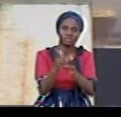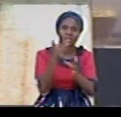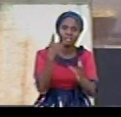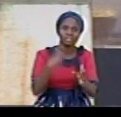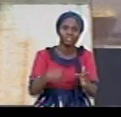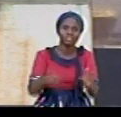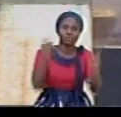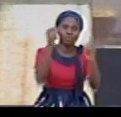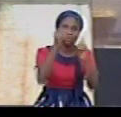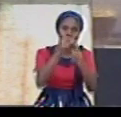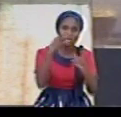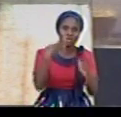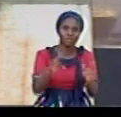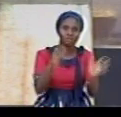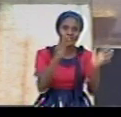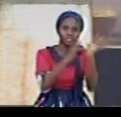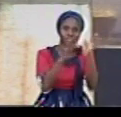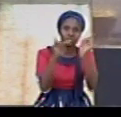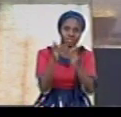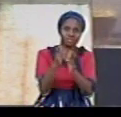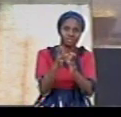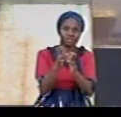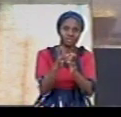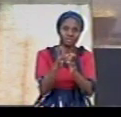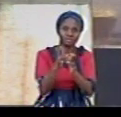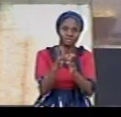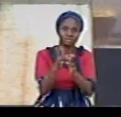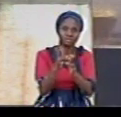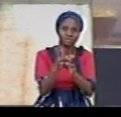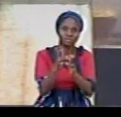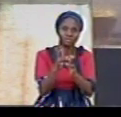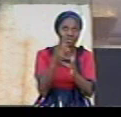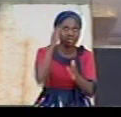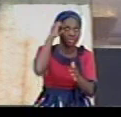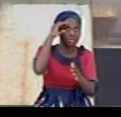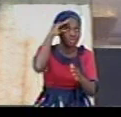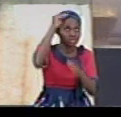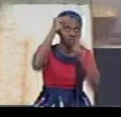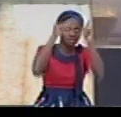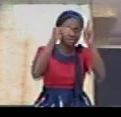word of Jesus, the saint's word,